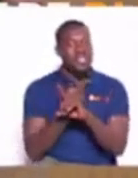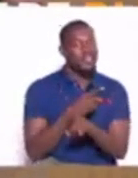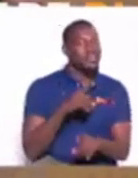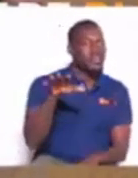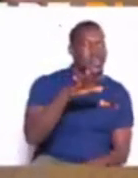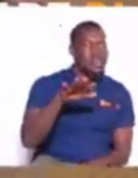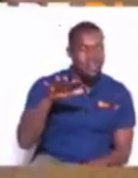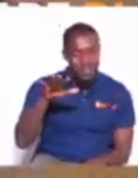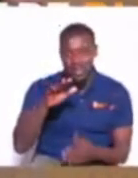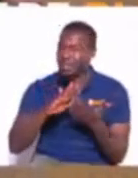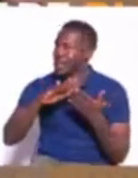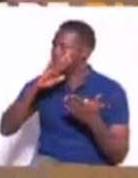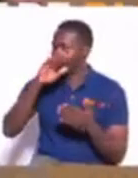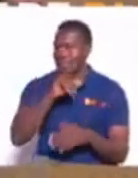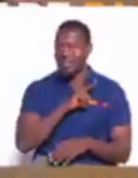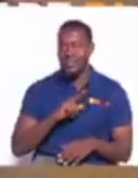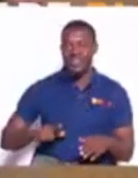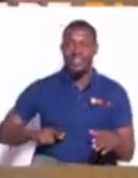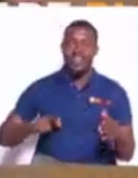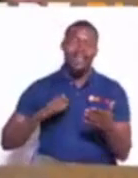the name of the Lord.